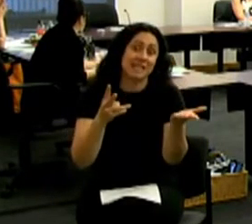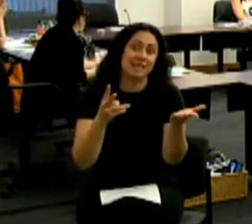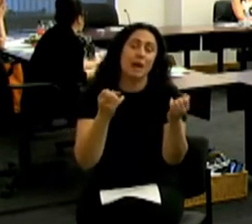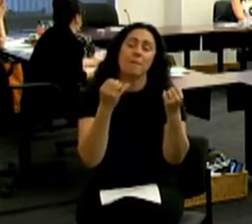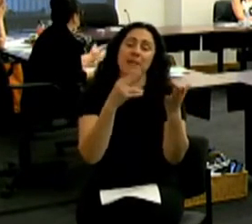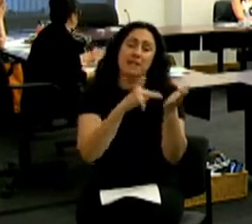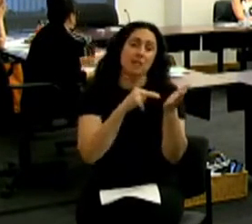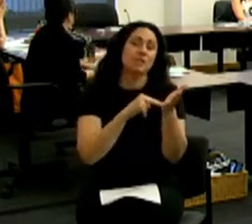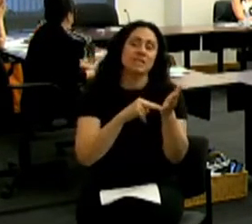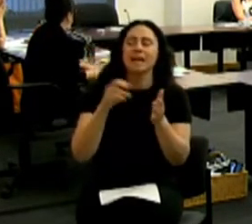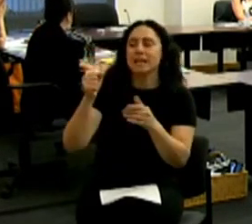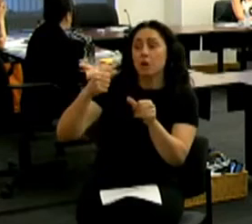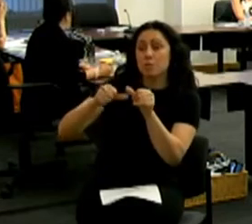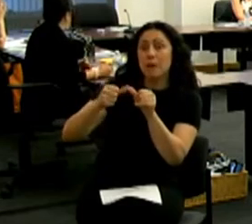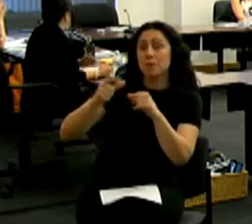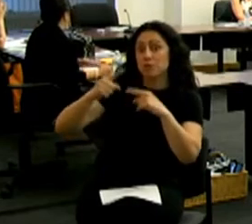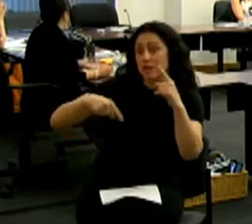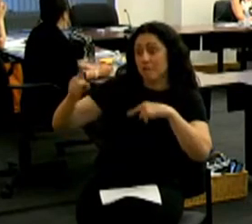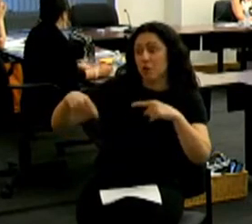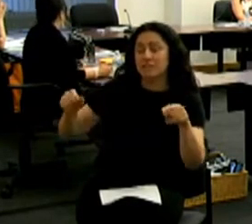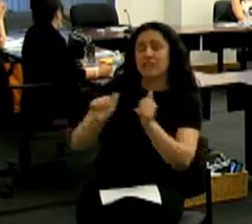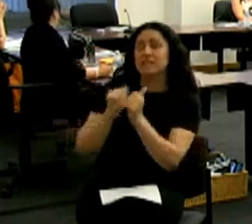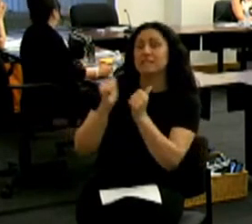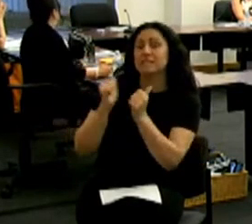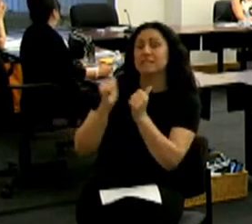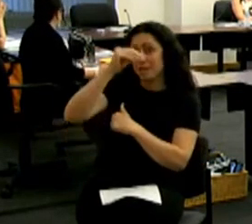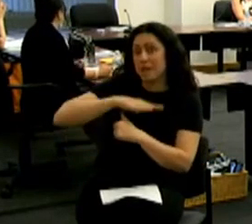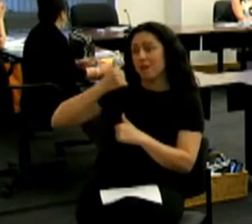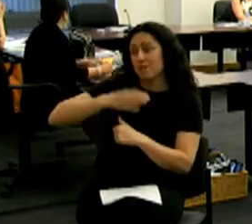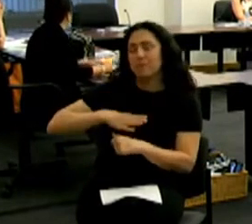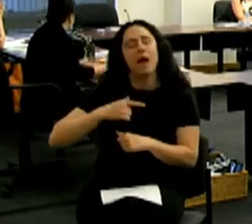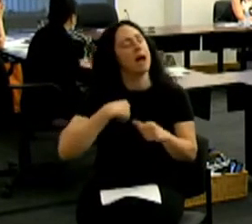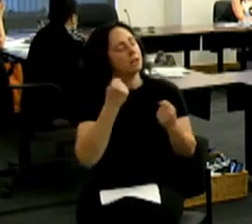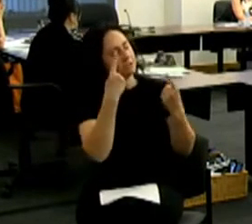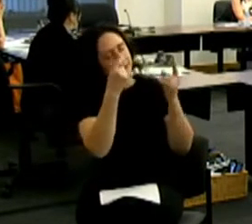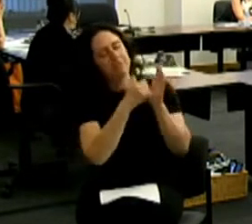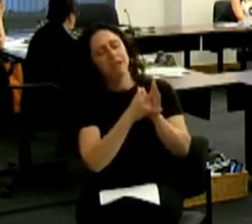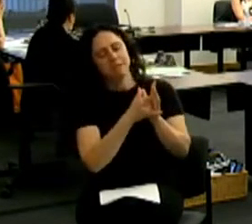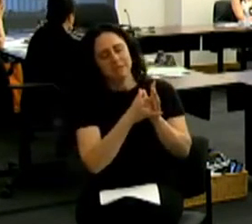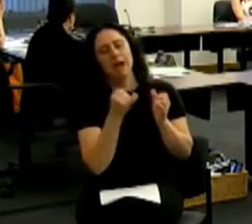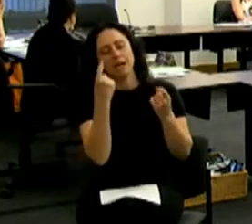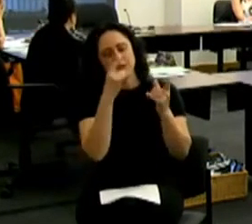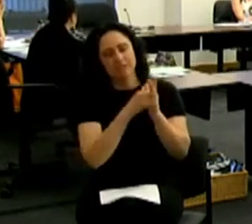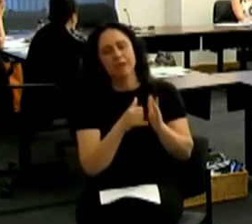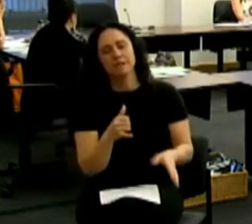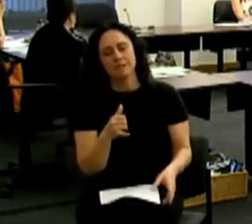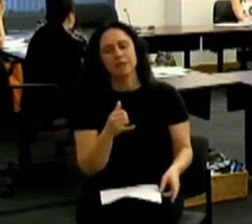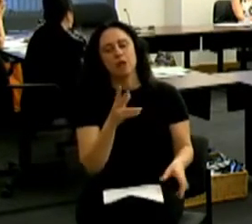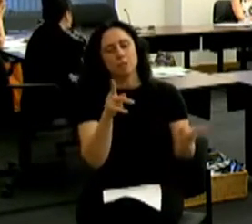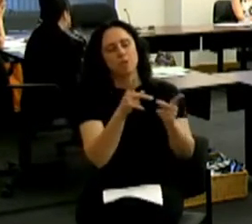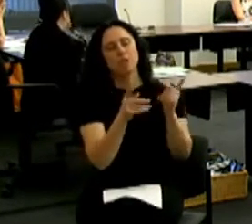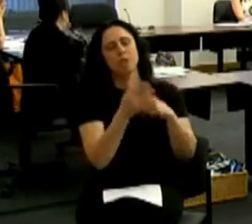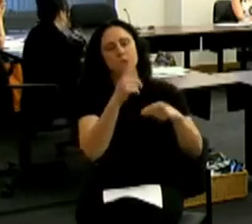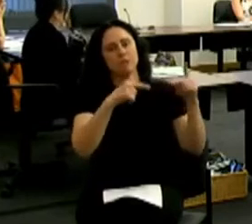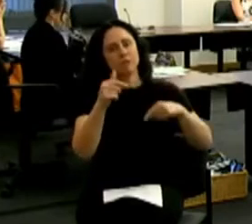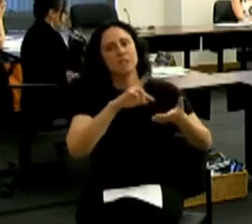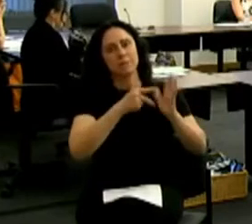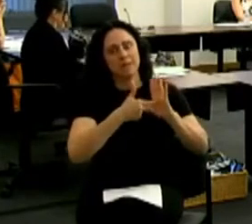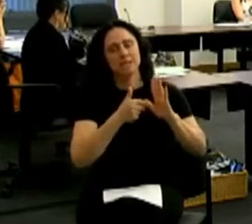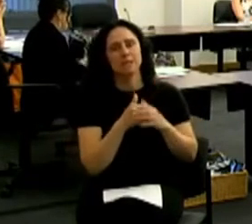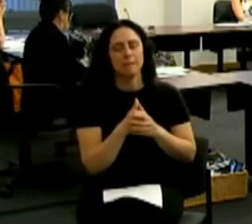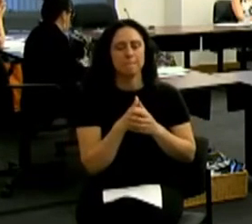a few nurses. Right. And remember, diversity goes beyond male and female. I understand that. I understand perfectly what diversity